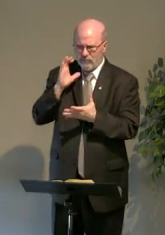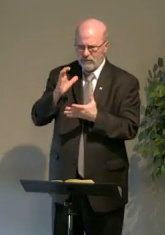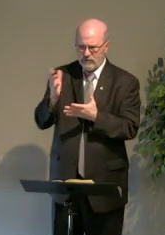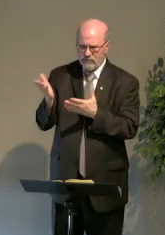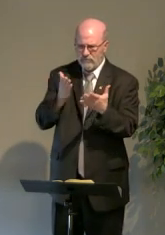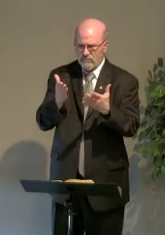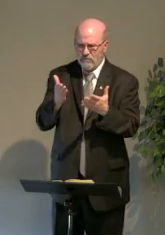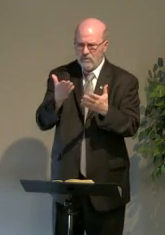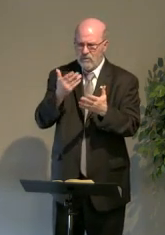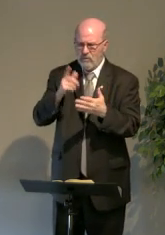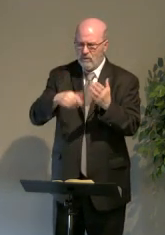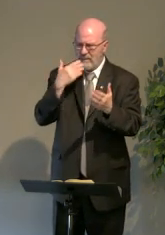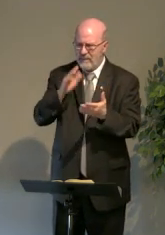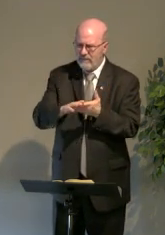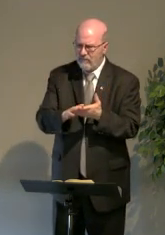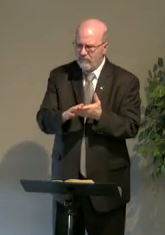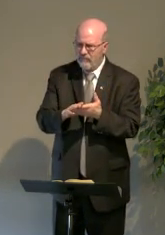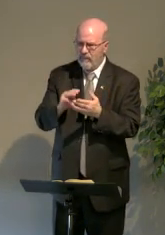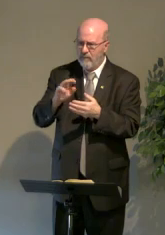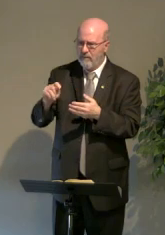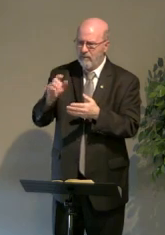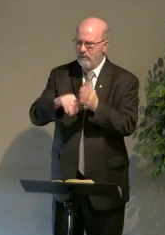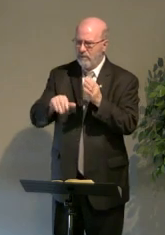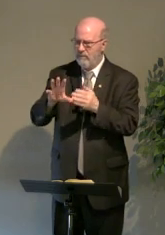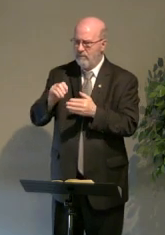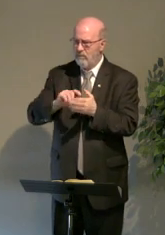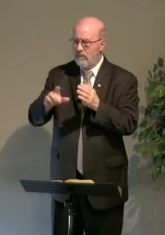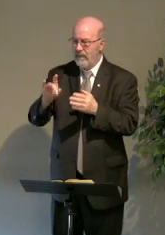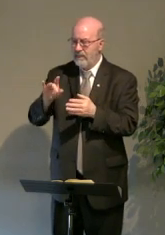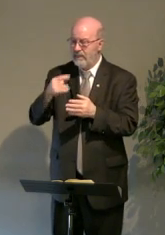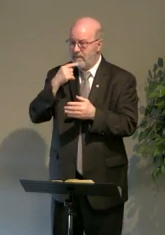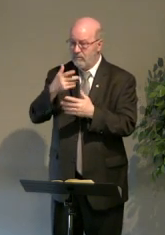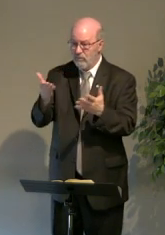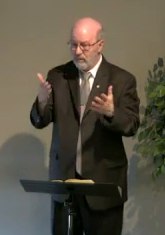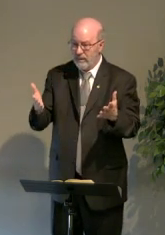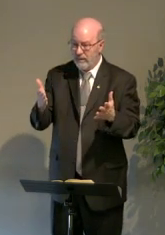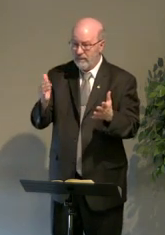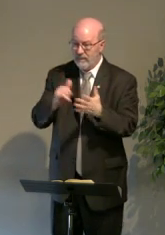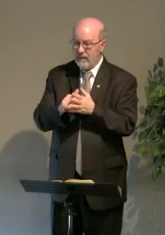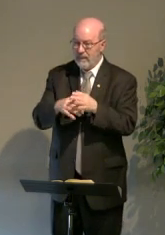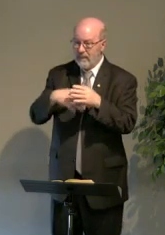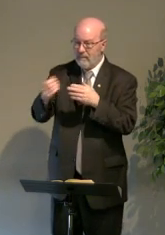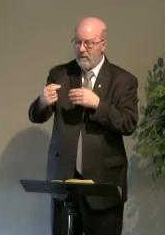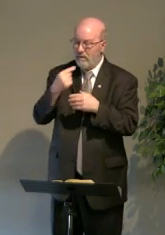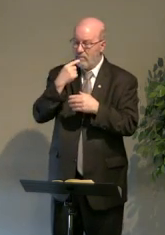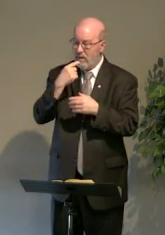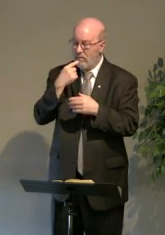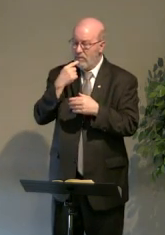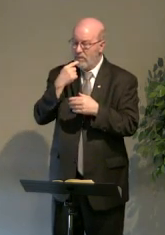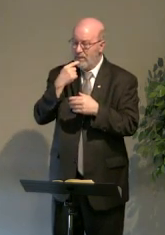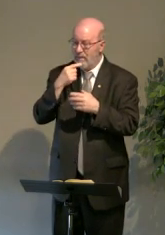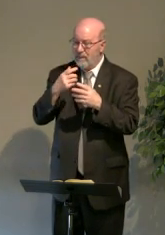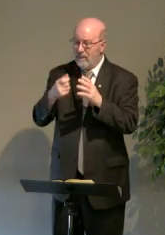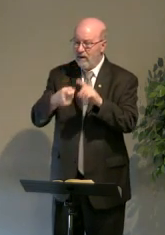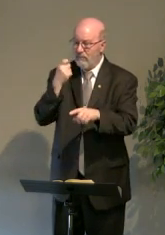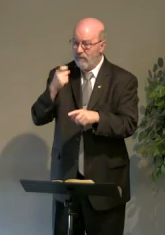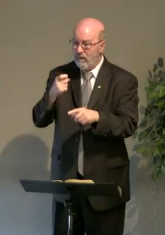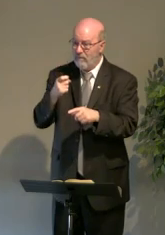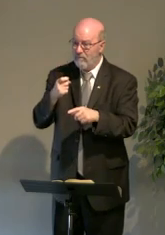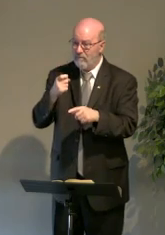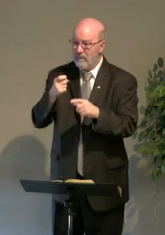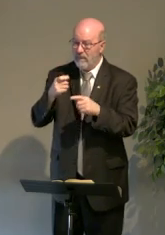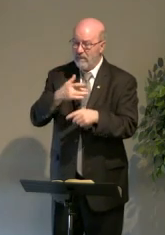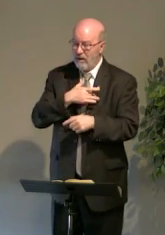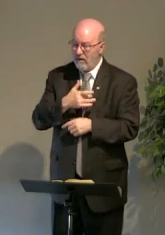bringeth forth what is evil. In Matthew 15, 18, he says, but those things which proceed out of the mouth come forth from